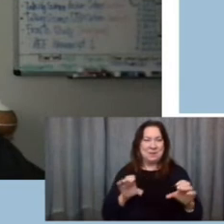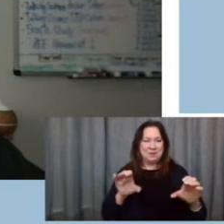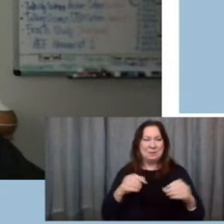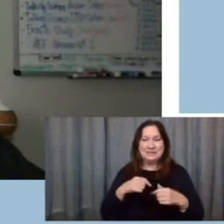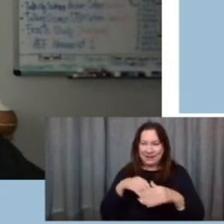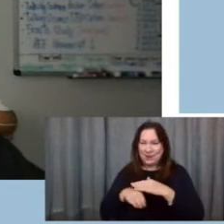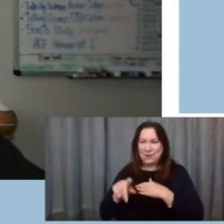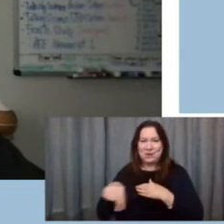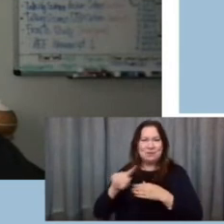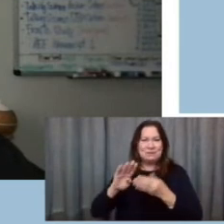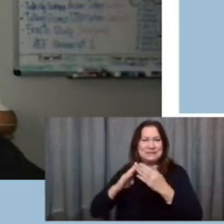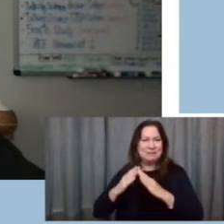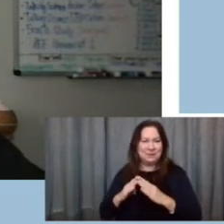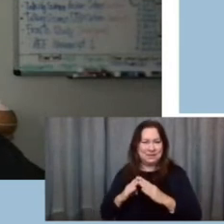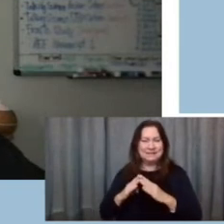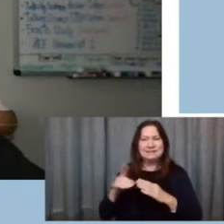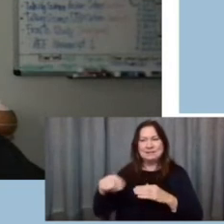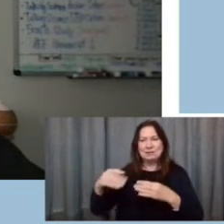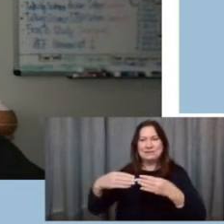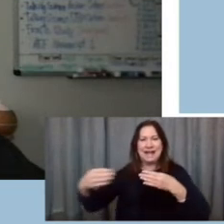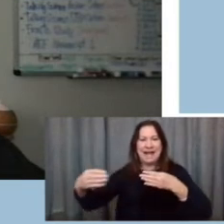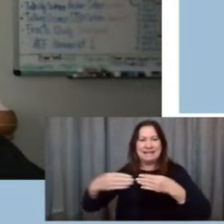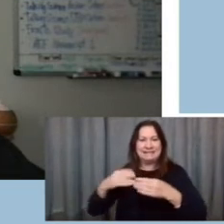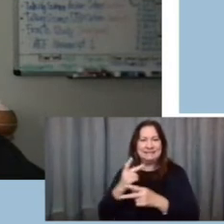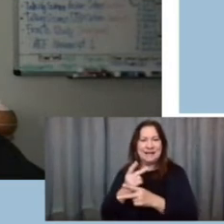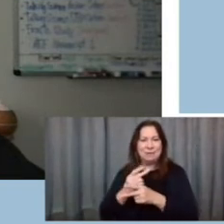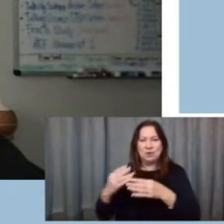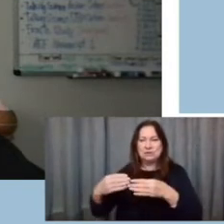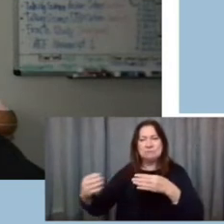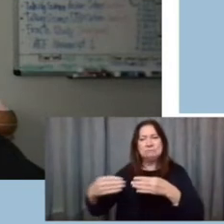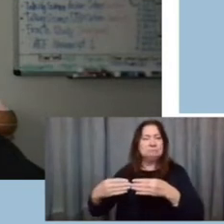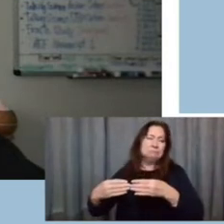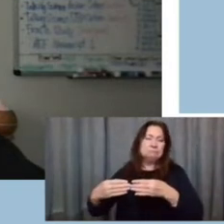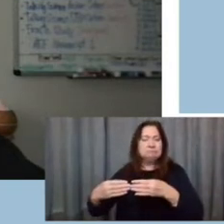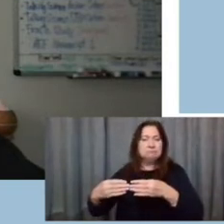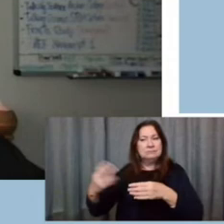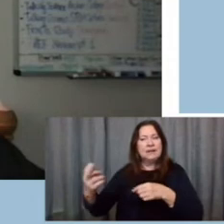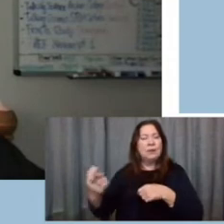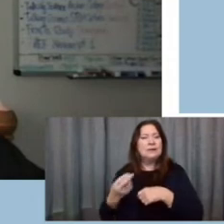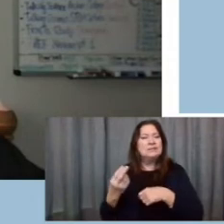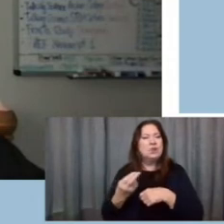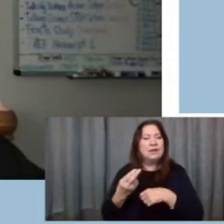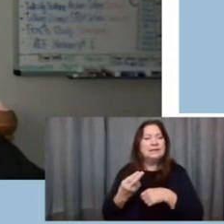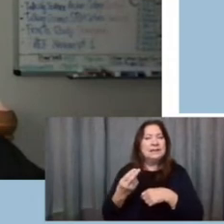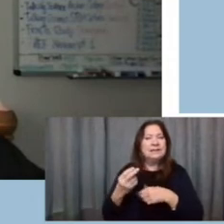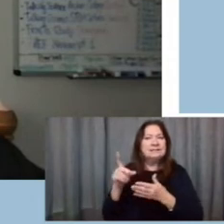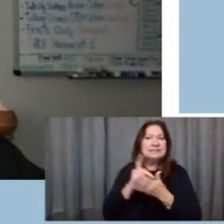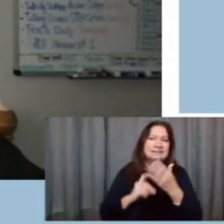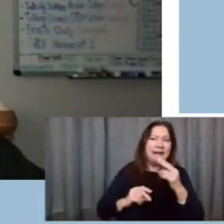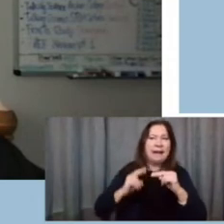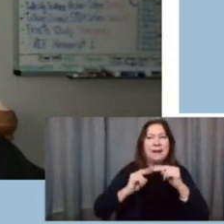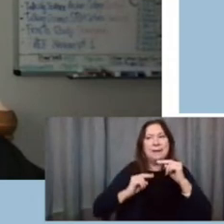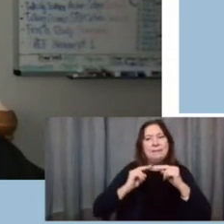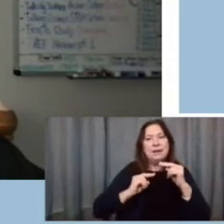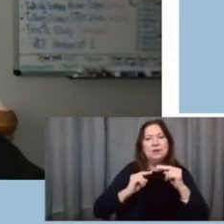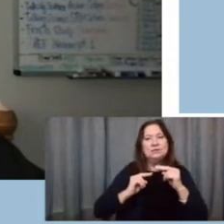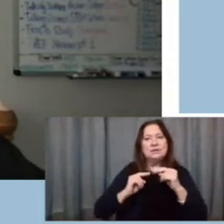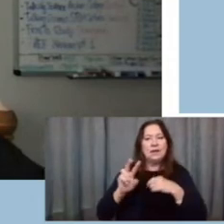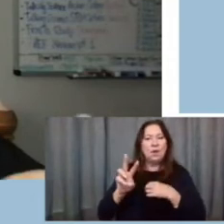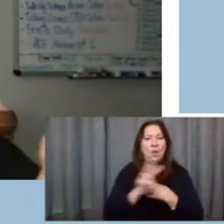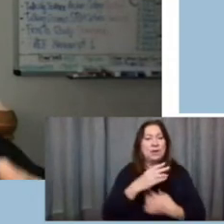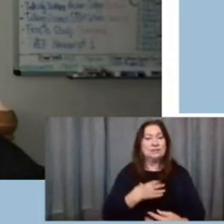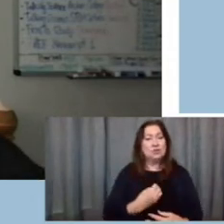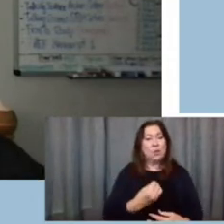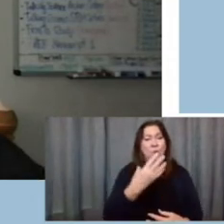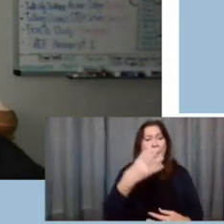communities. And those communities were historically designed and built by Western white men.